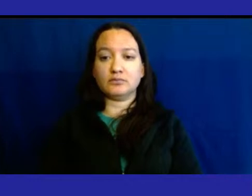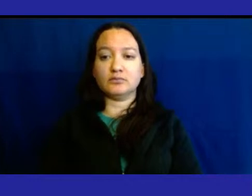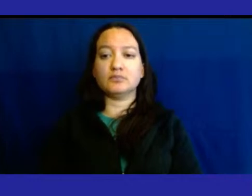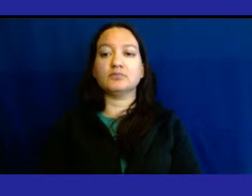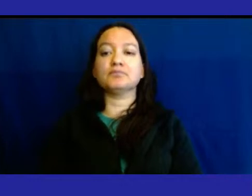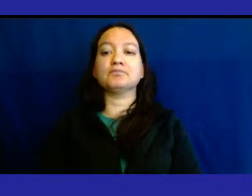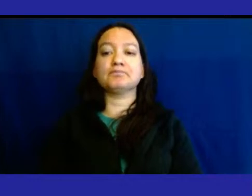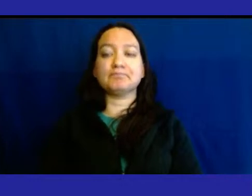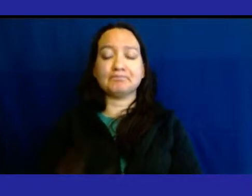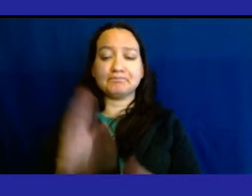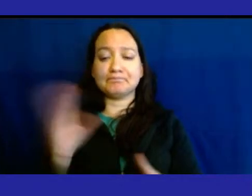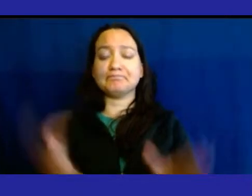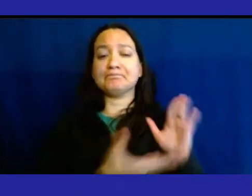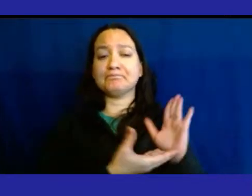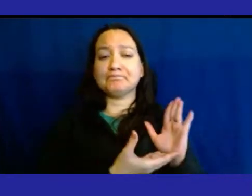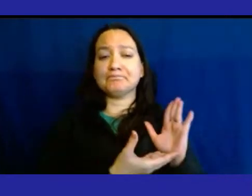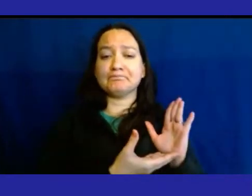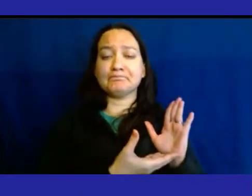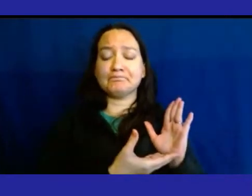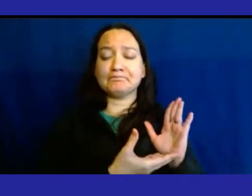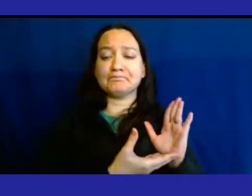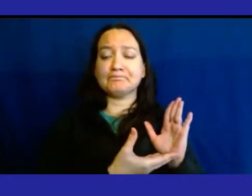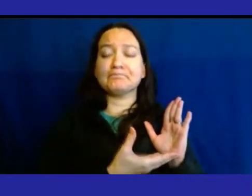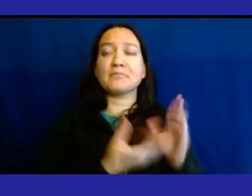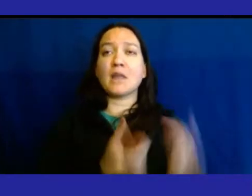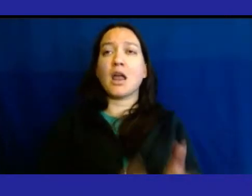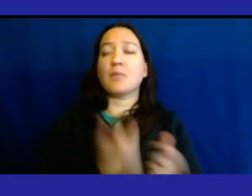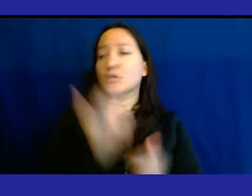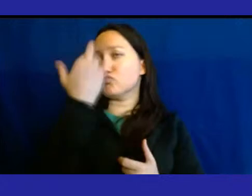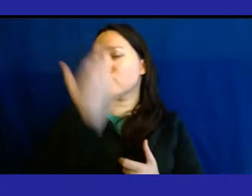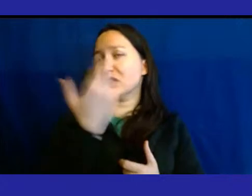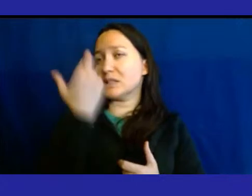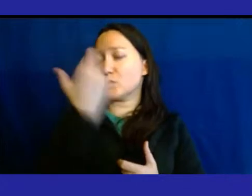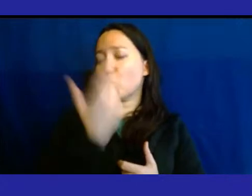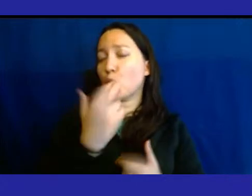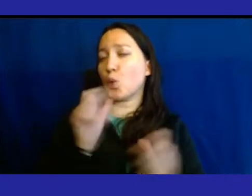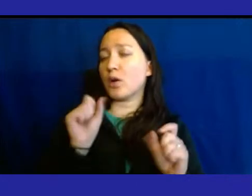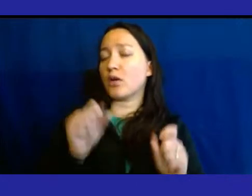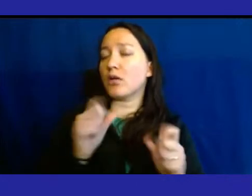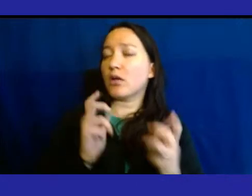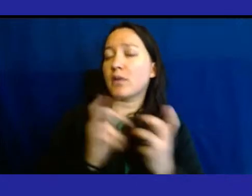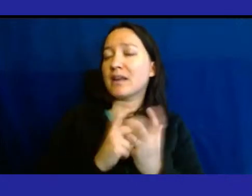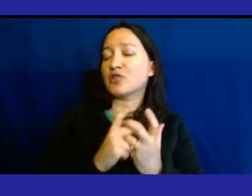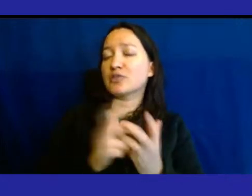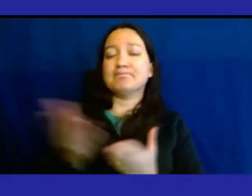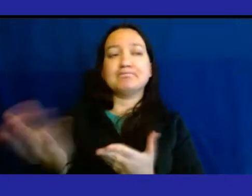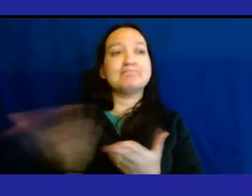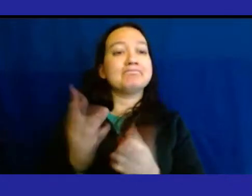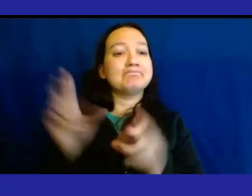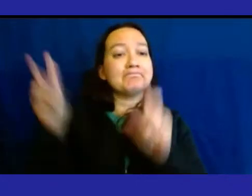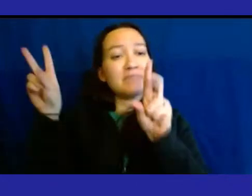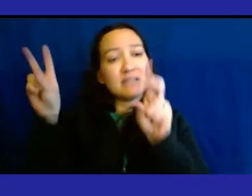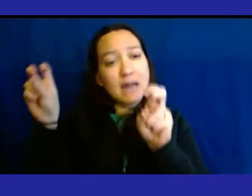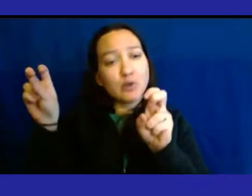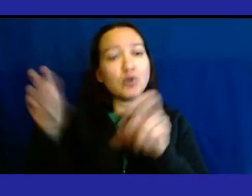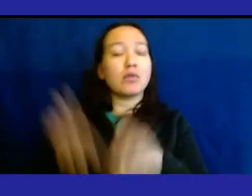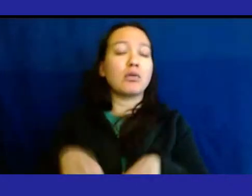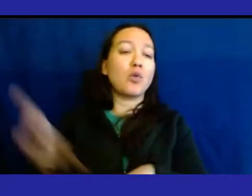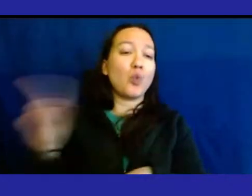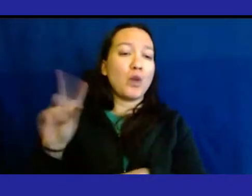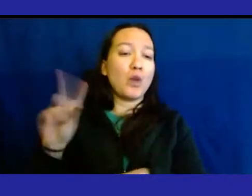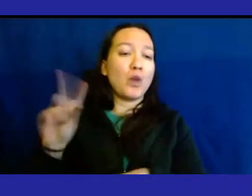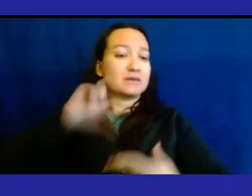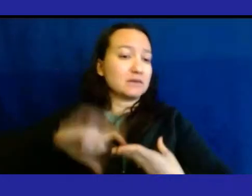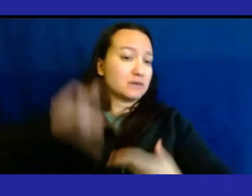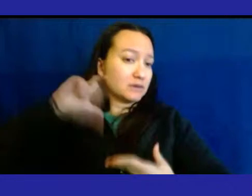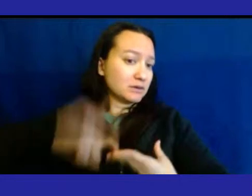This slide deals with the number of reasonable accommodations that are coming in by title and breaks down where we're seeing